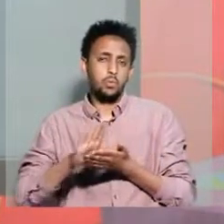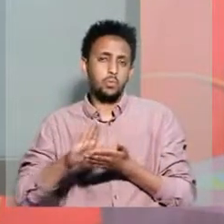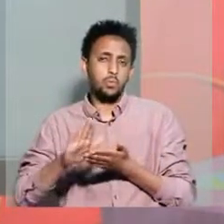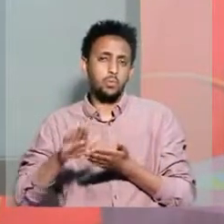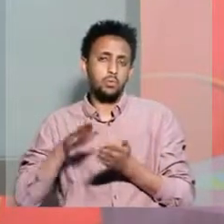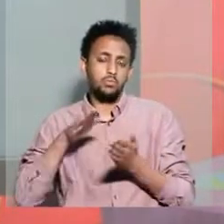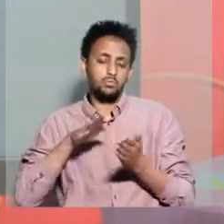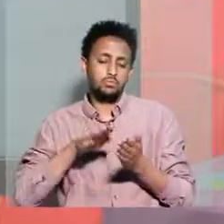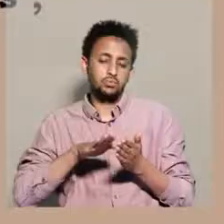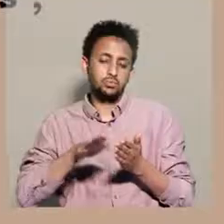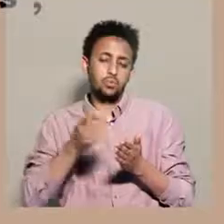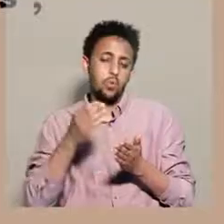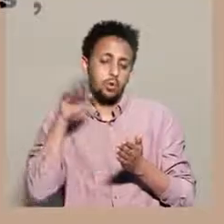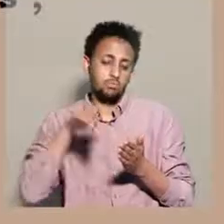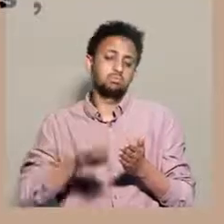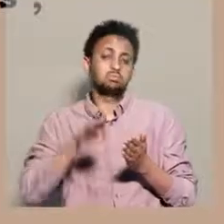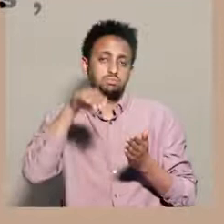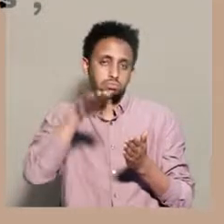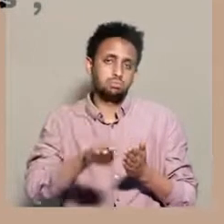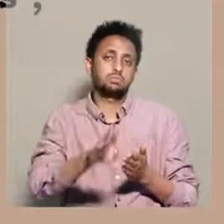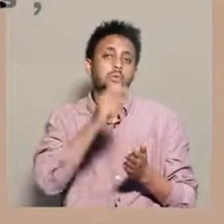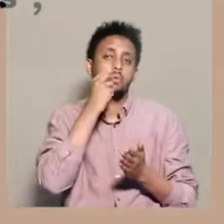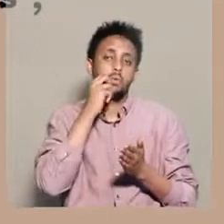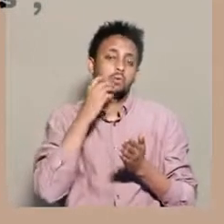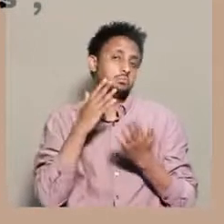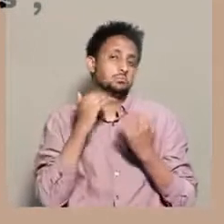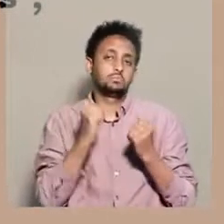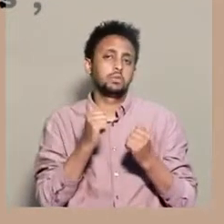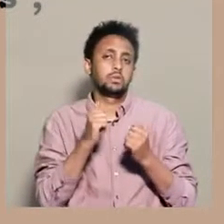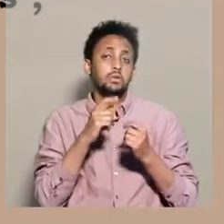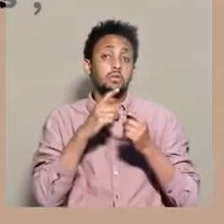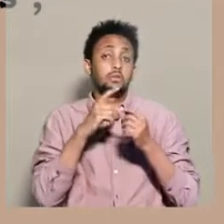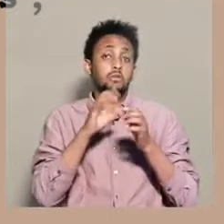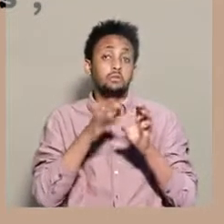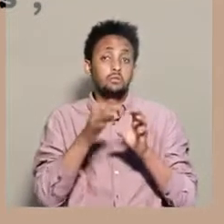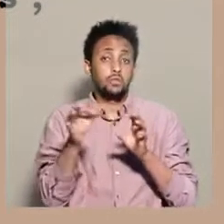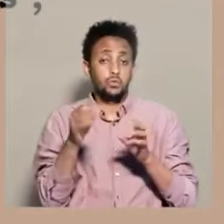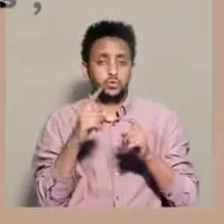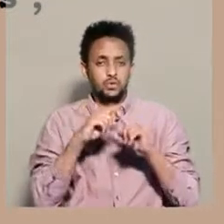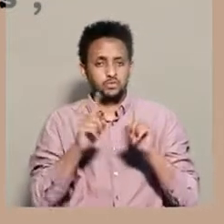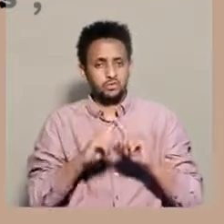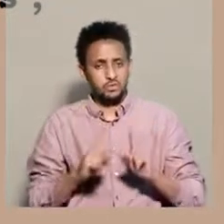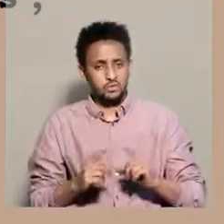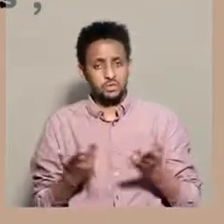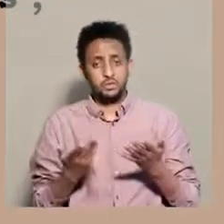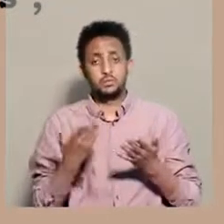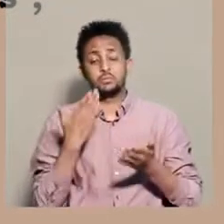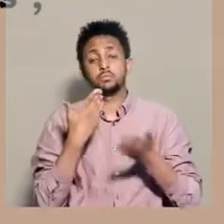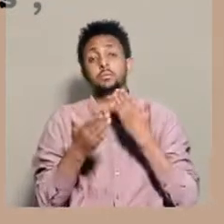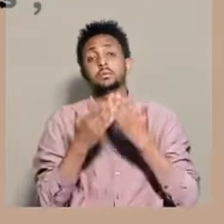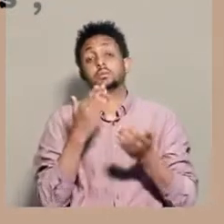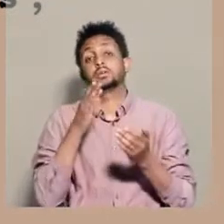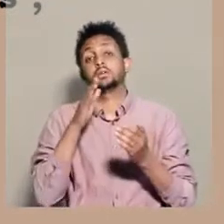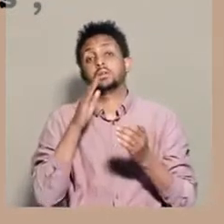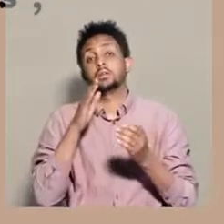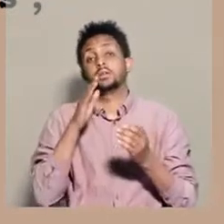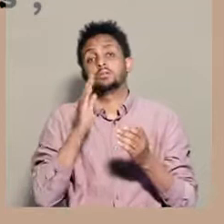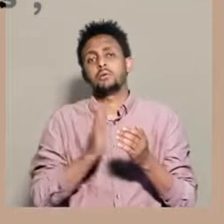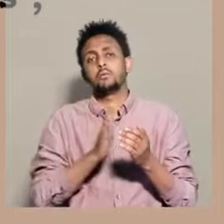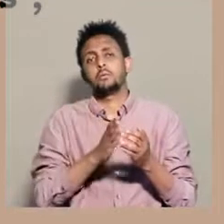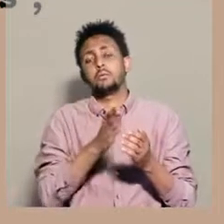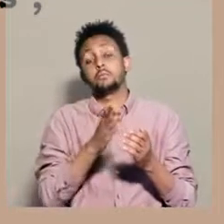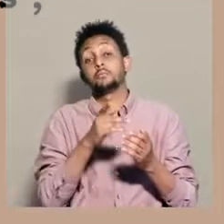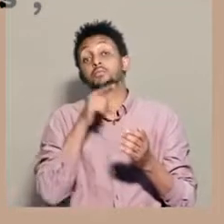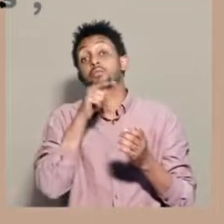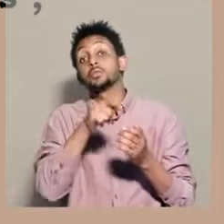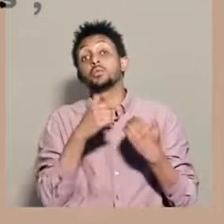of fluids. We mainly focus on a uniform flow of fluids, okay? There might be, but a turbulent flow. And